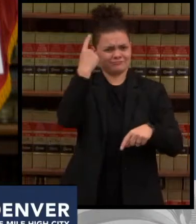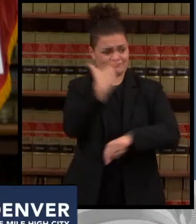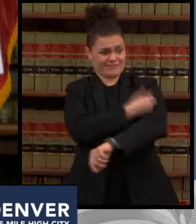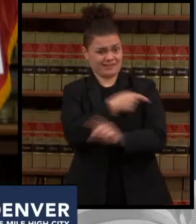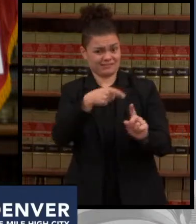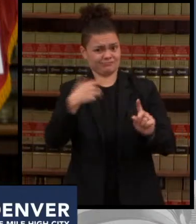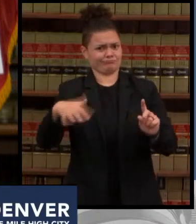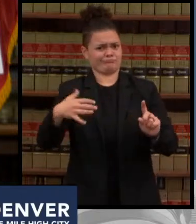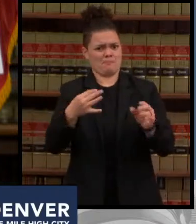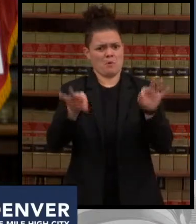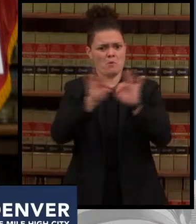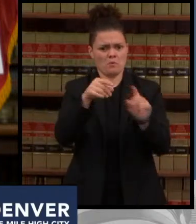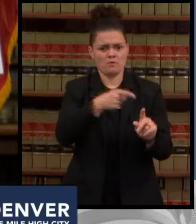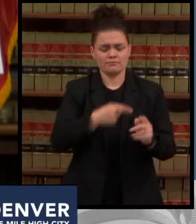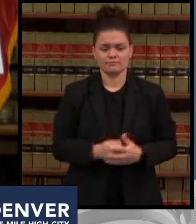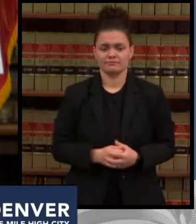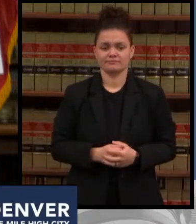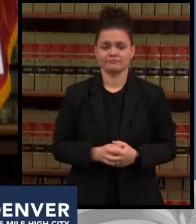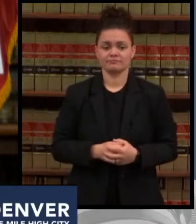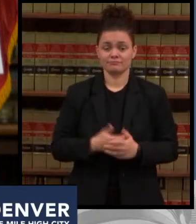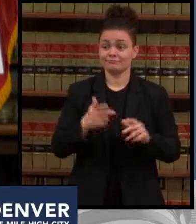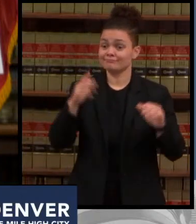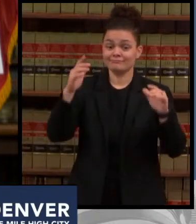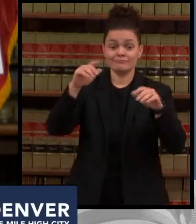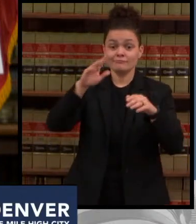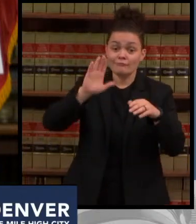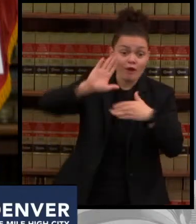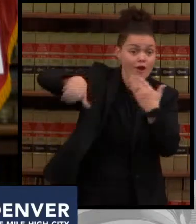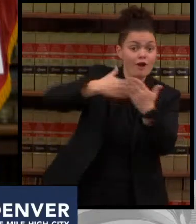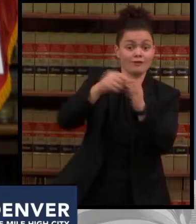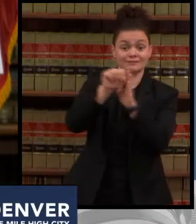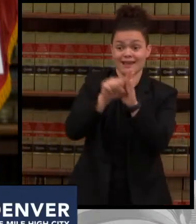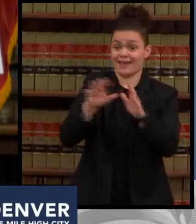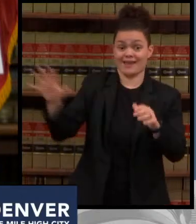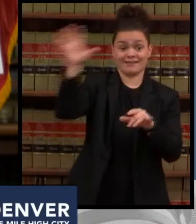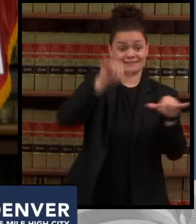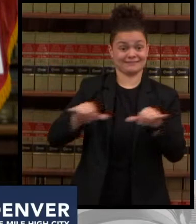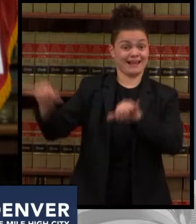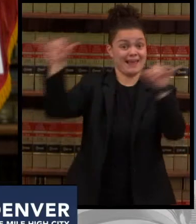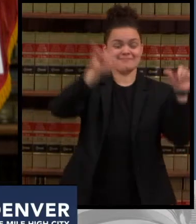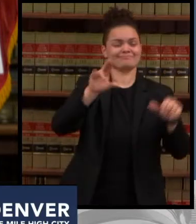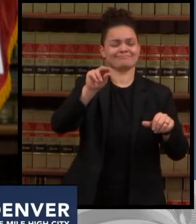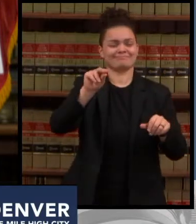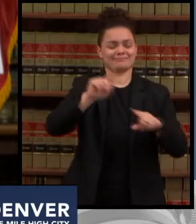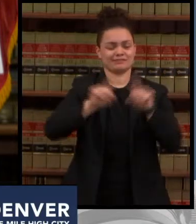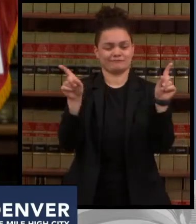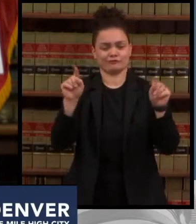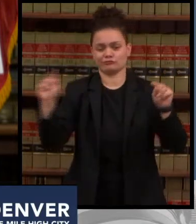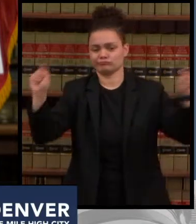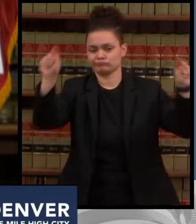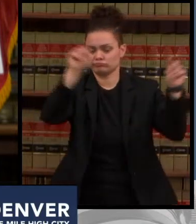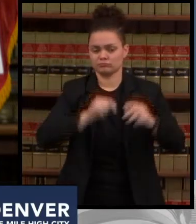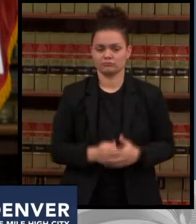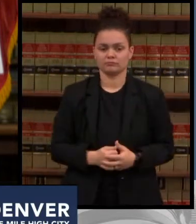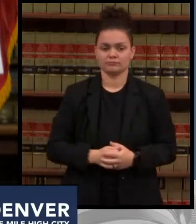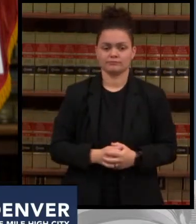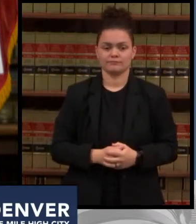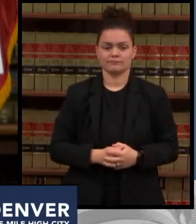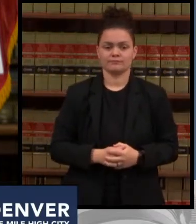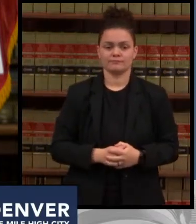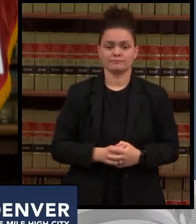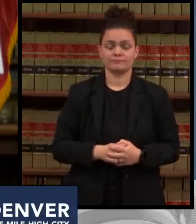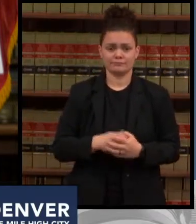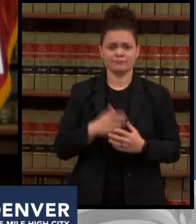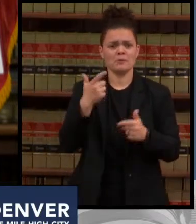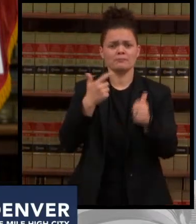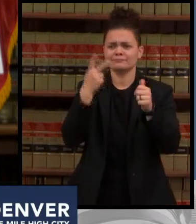state. And in the vast majority of those currently hospitalized with the virus, they are unvaccinated. This is again